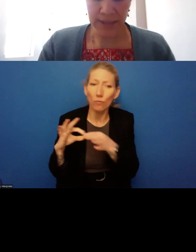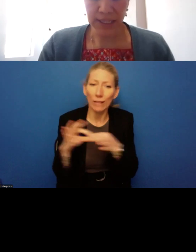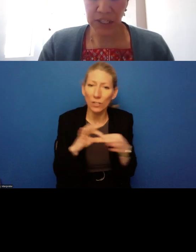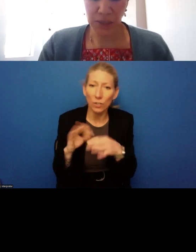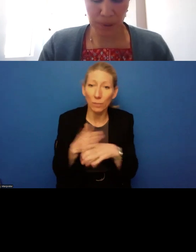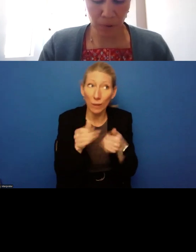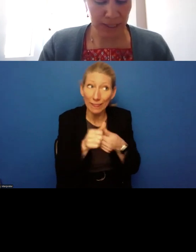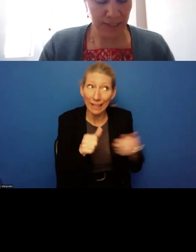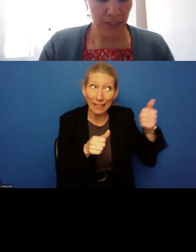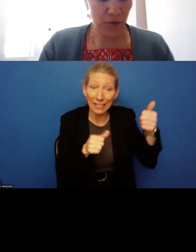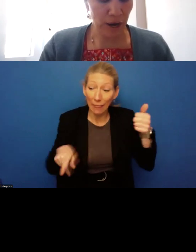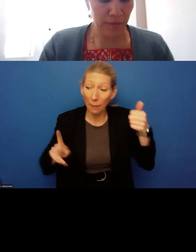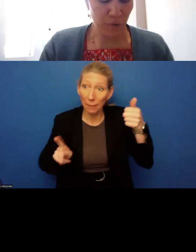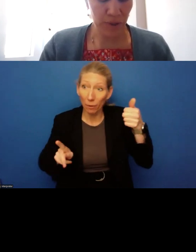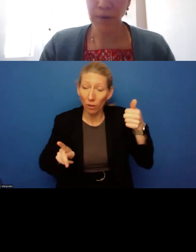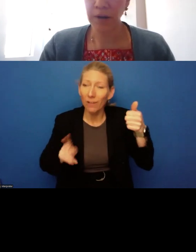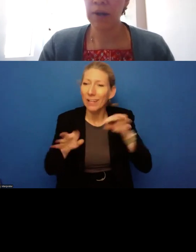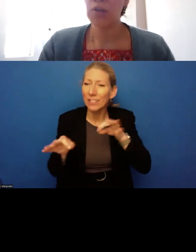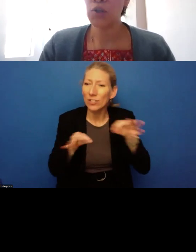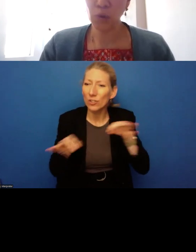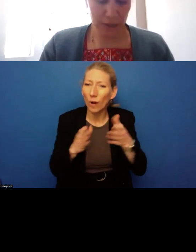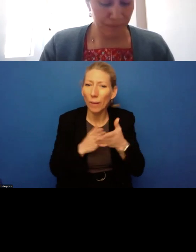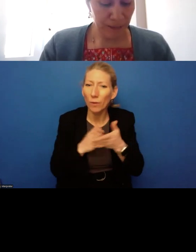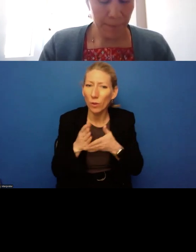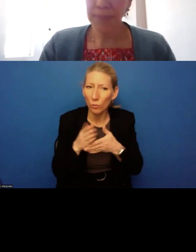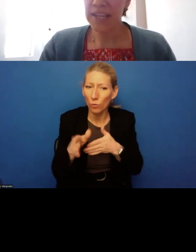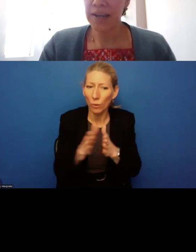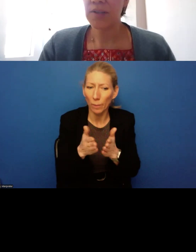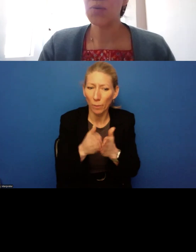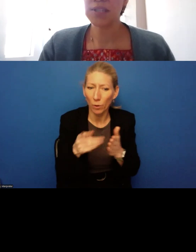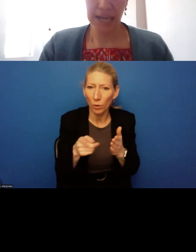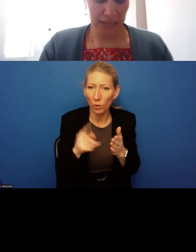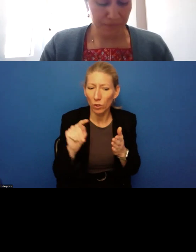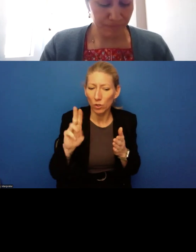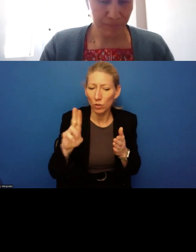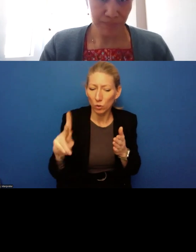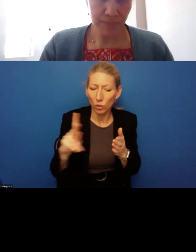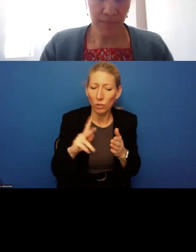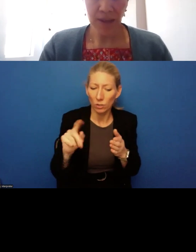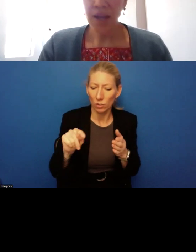elite and the K'iche people is described through the verb tzuq, meaning sustain.